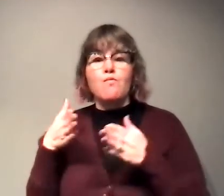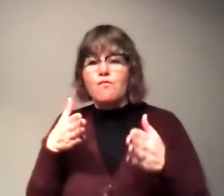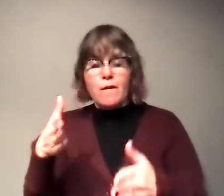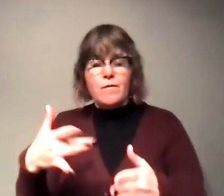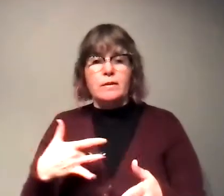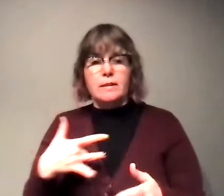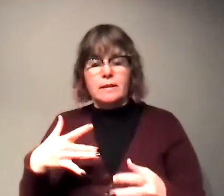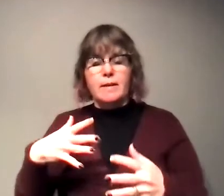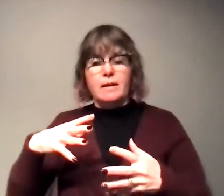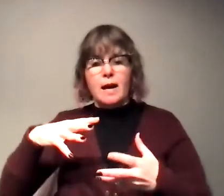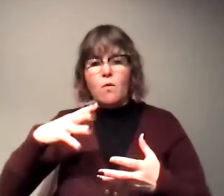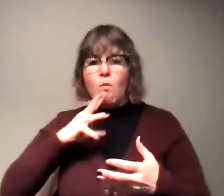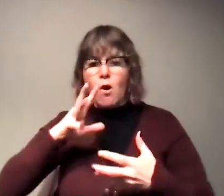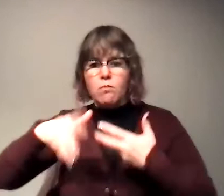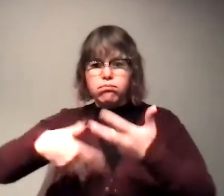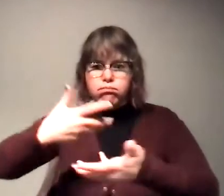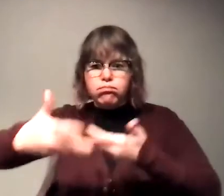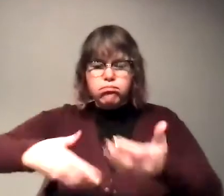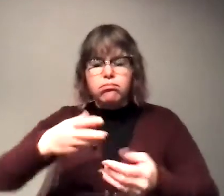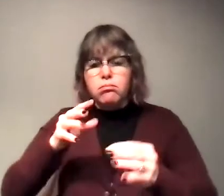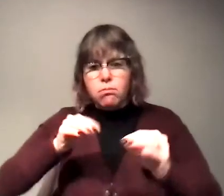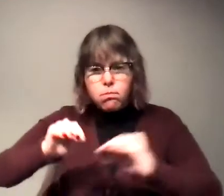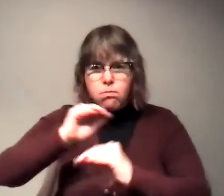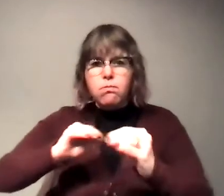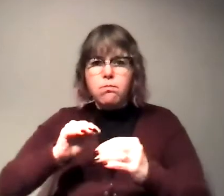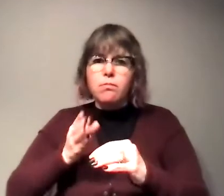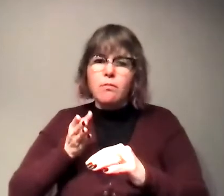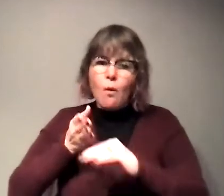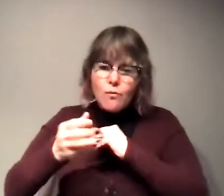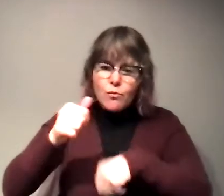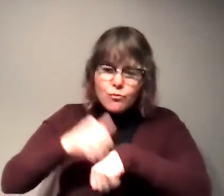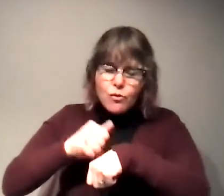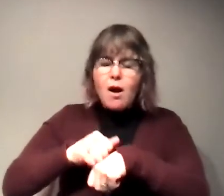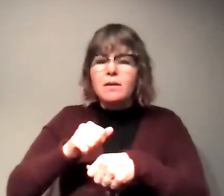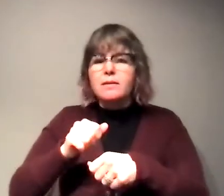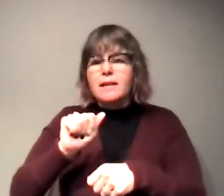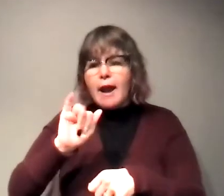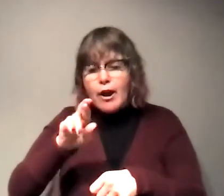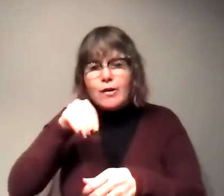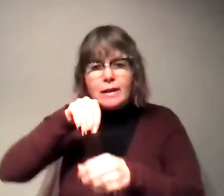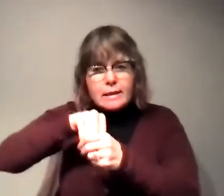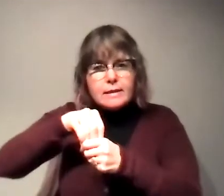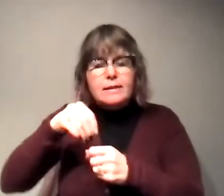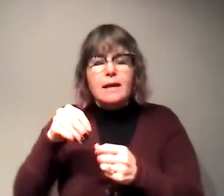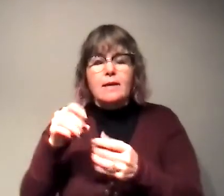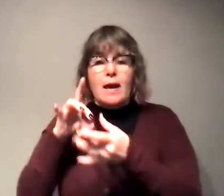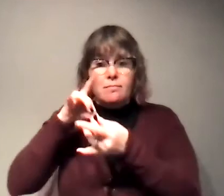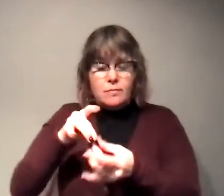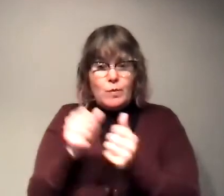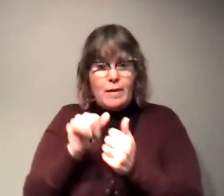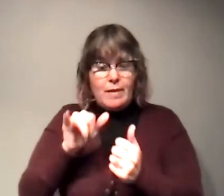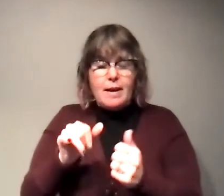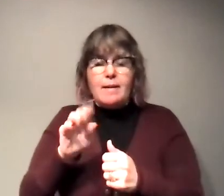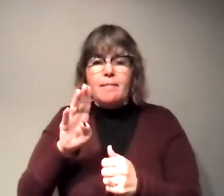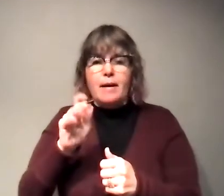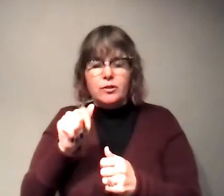to churn up the water because it's moving, it has to flow over rocks, and it kind of gets air in it. And that with that air, the bacteria can help